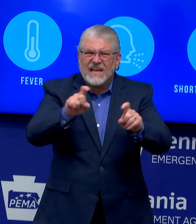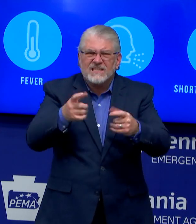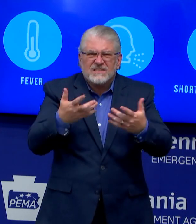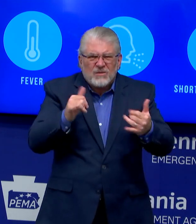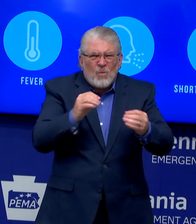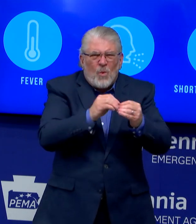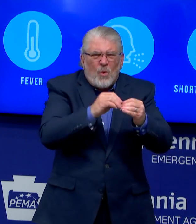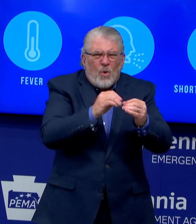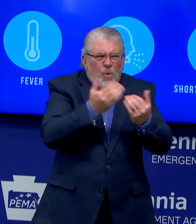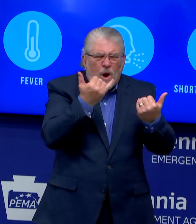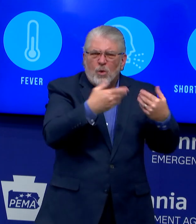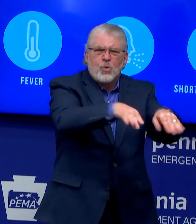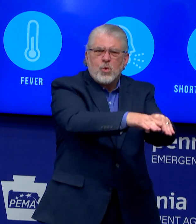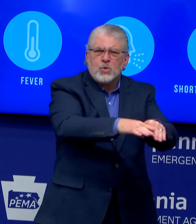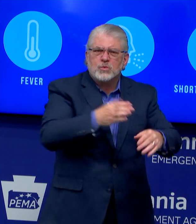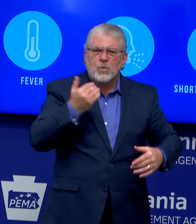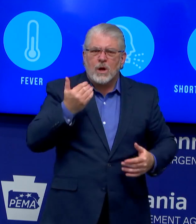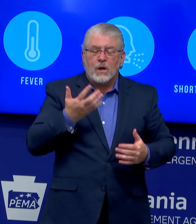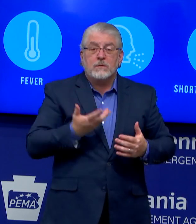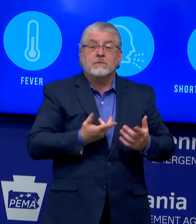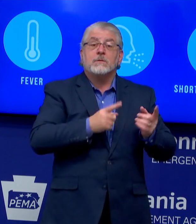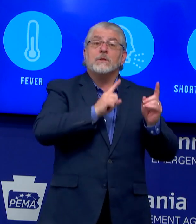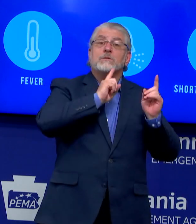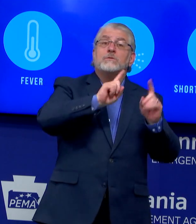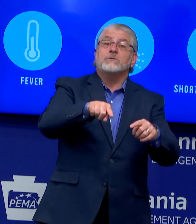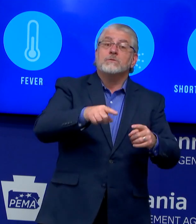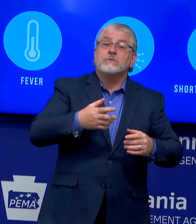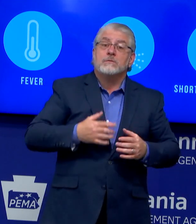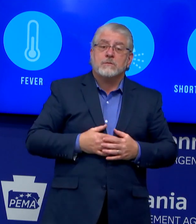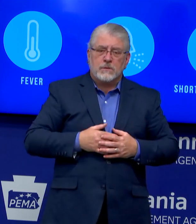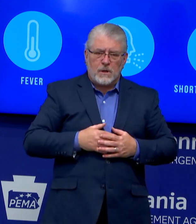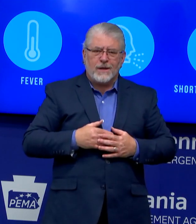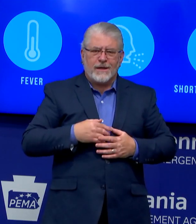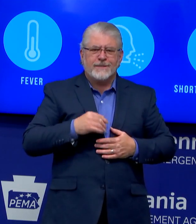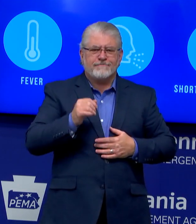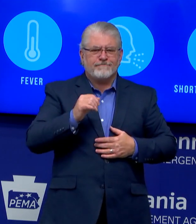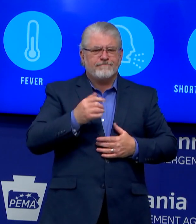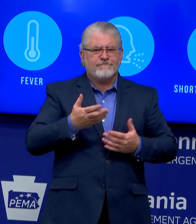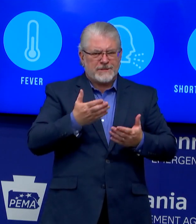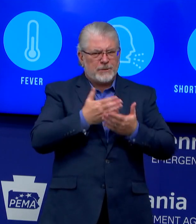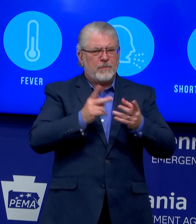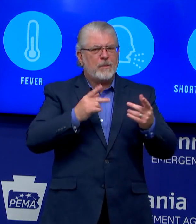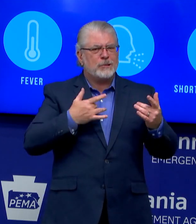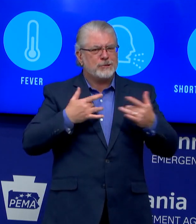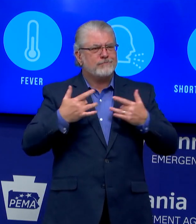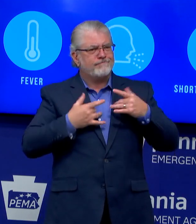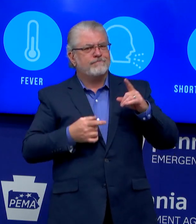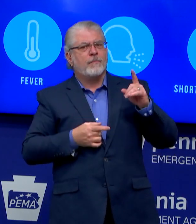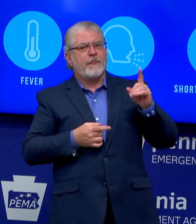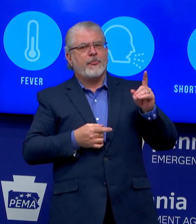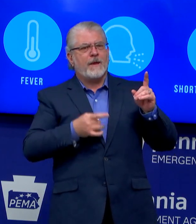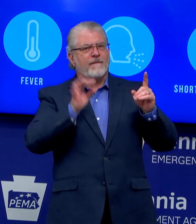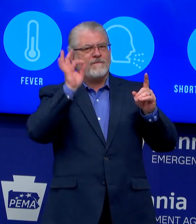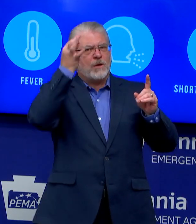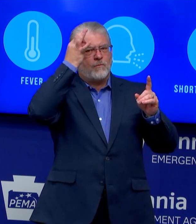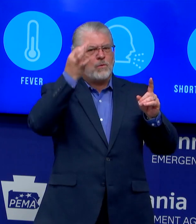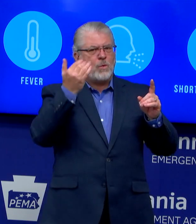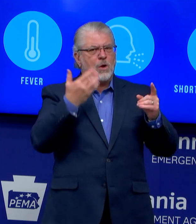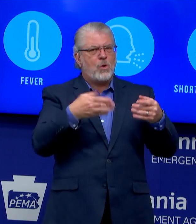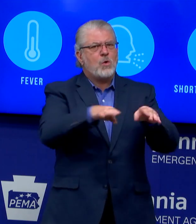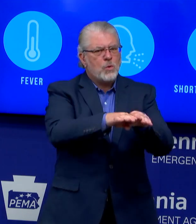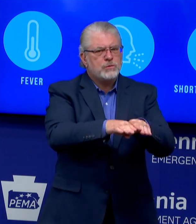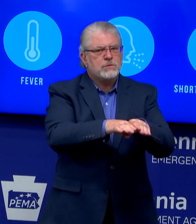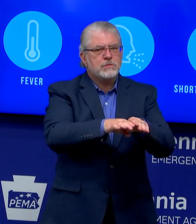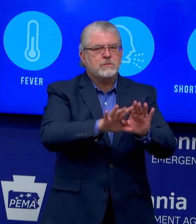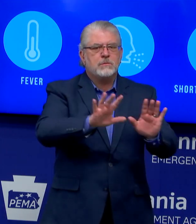been concerns that the federal government was going to close the sites, but through many actions, including our great federal legislators